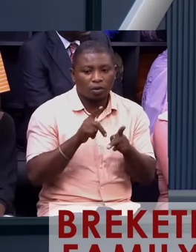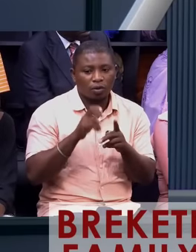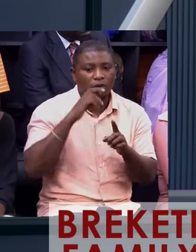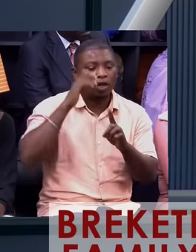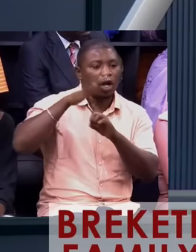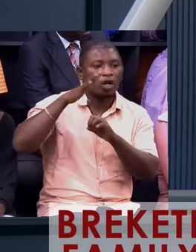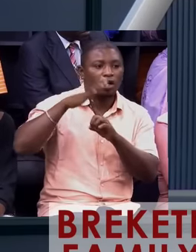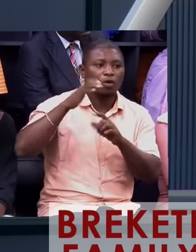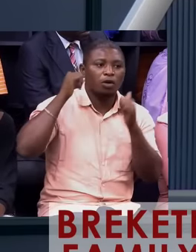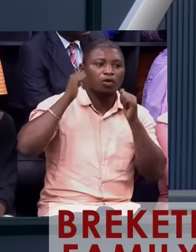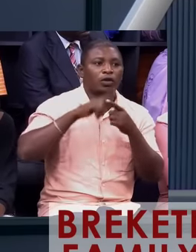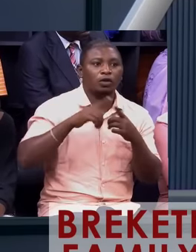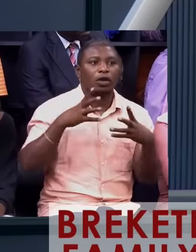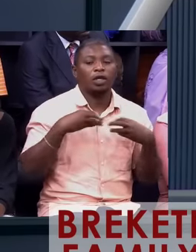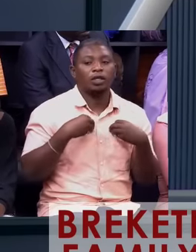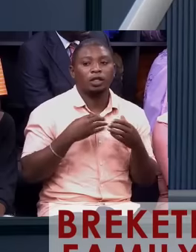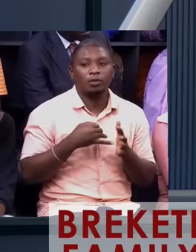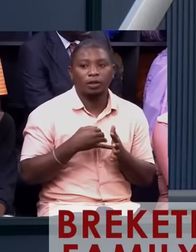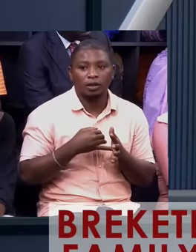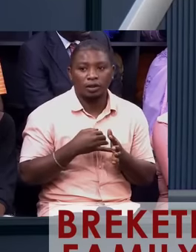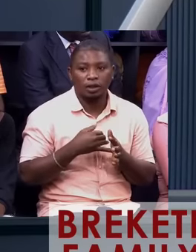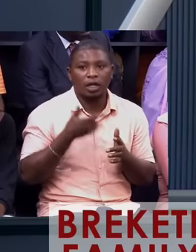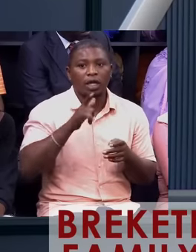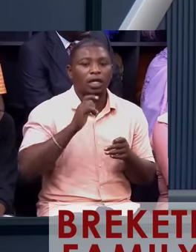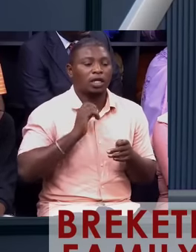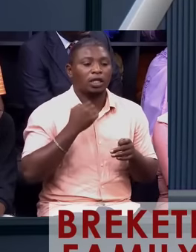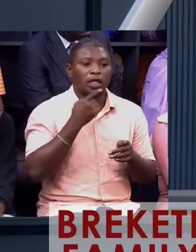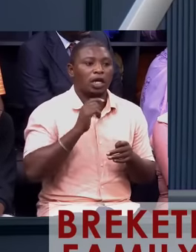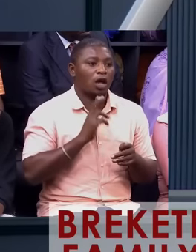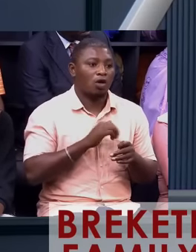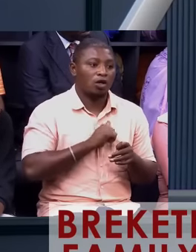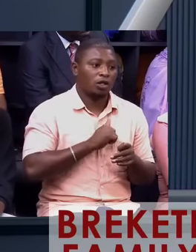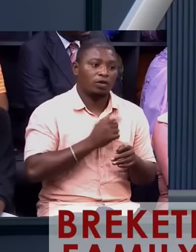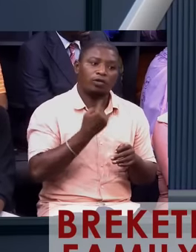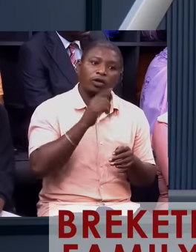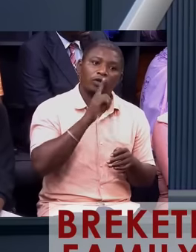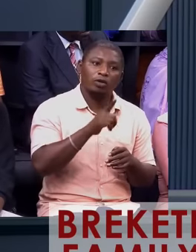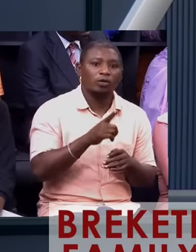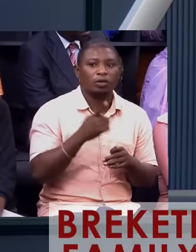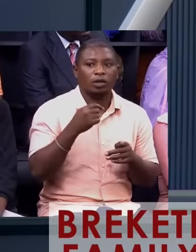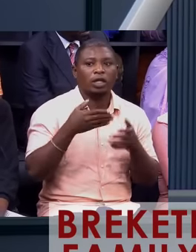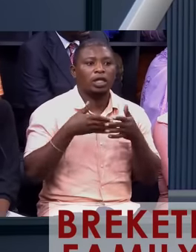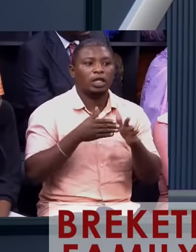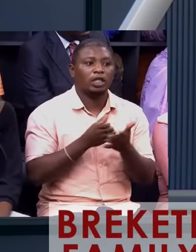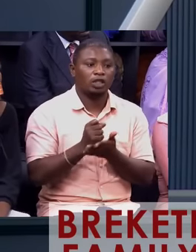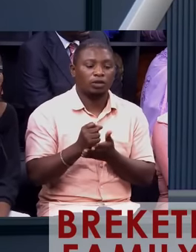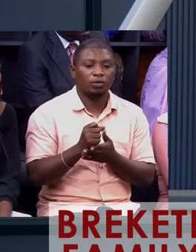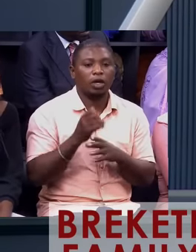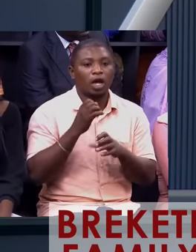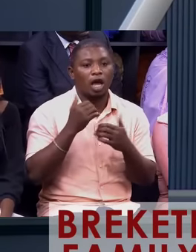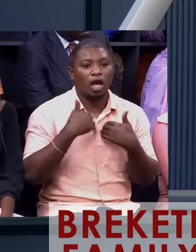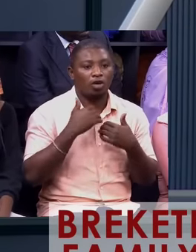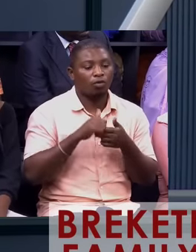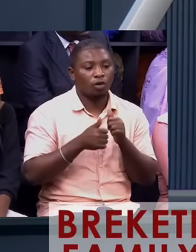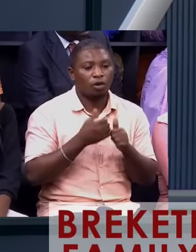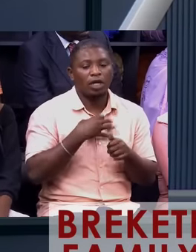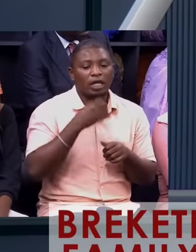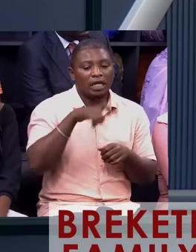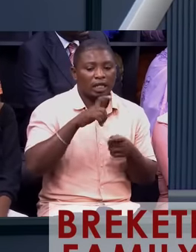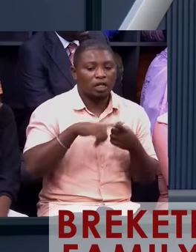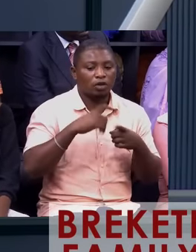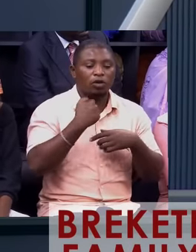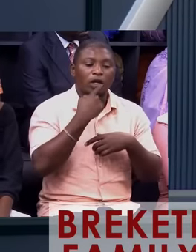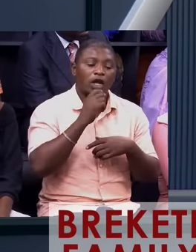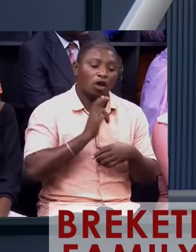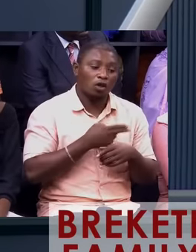to take what we tell ourselves the truth now the leadership get problem and they need to convince